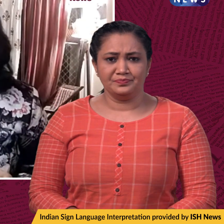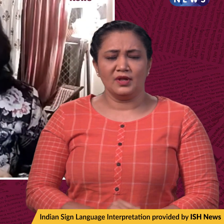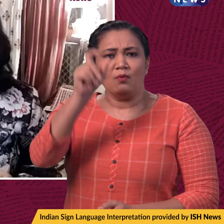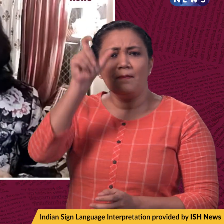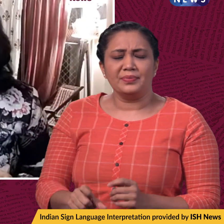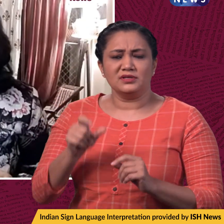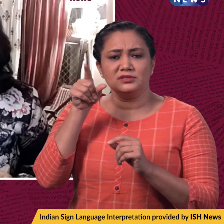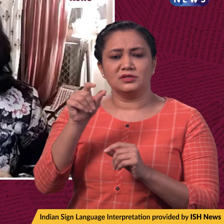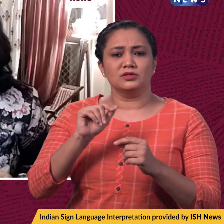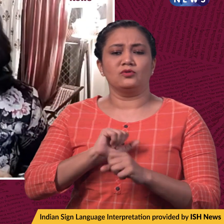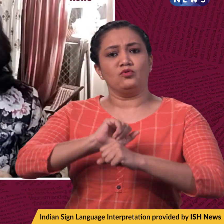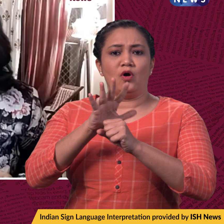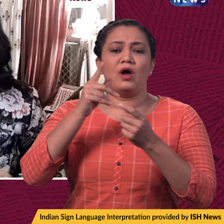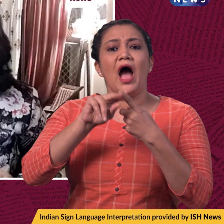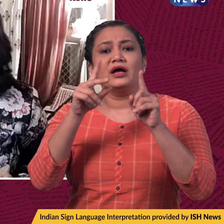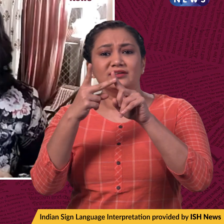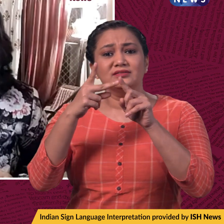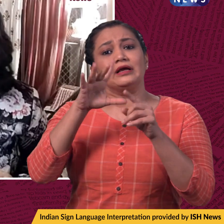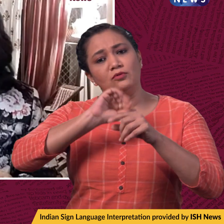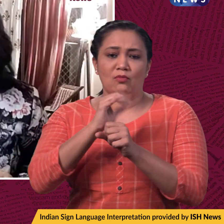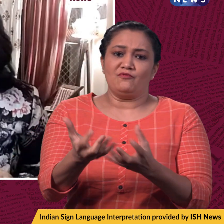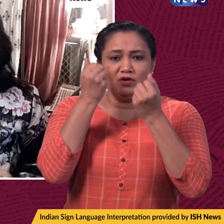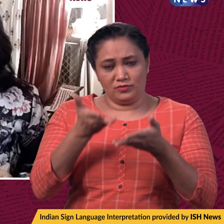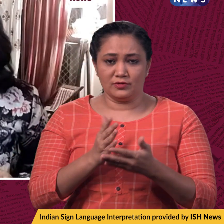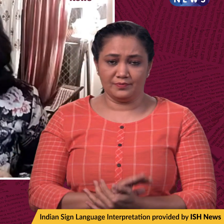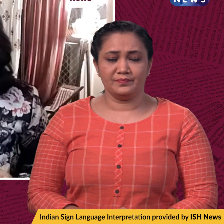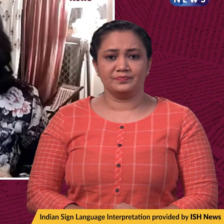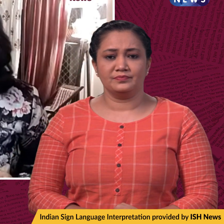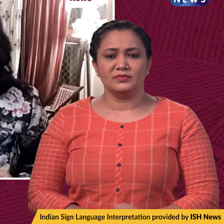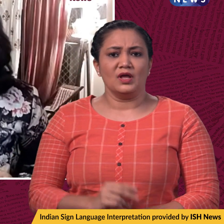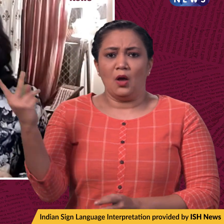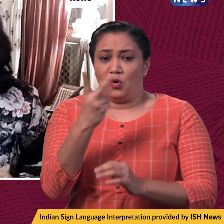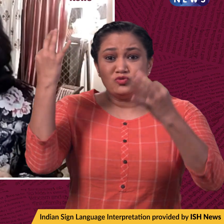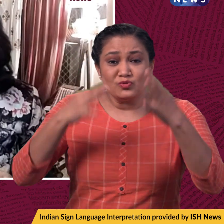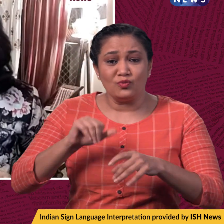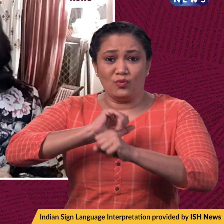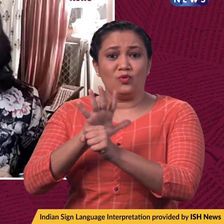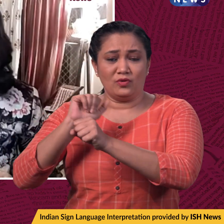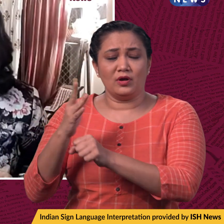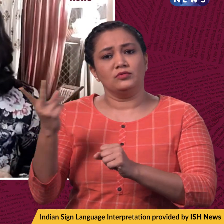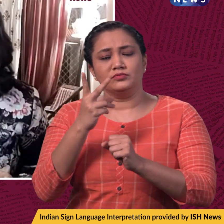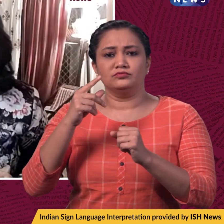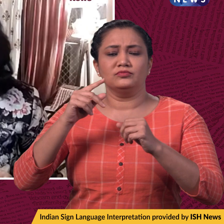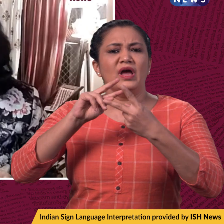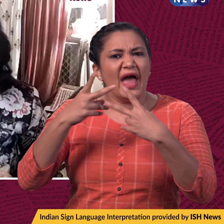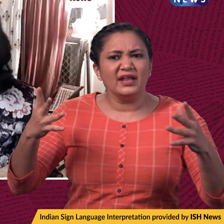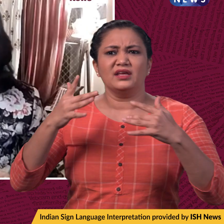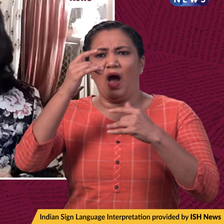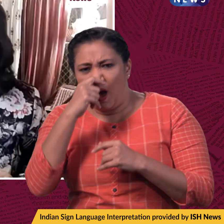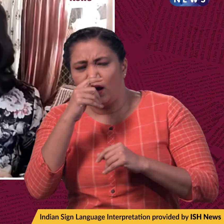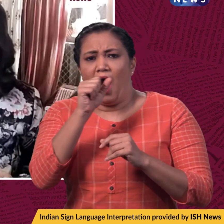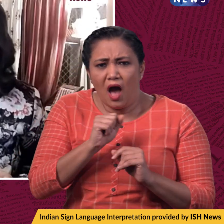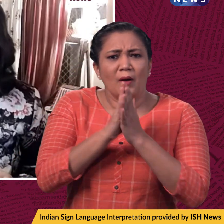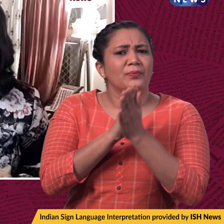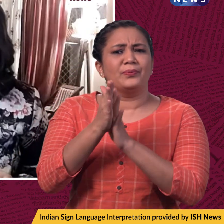today. One case of the Kappa variant has also been detected. The patients with new variants of the virus, the BMC said, don't have